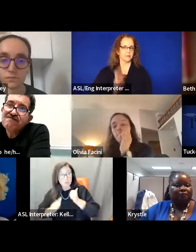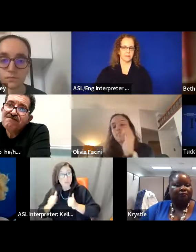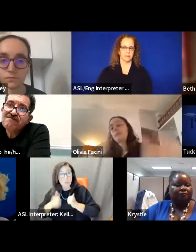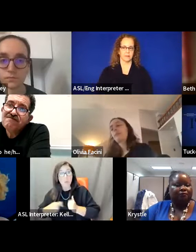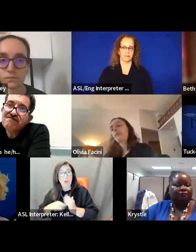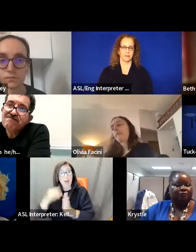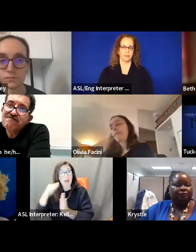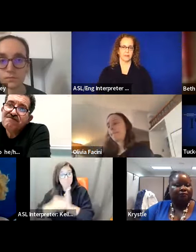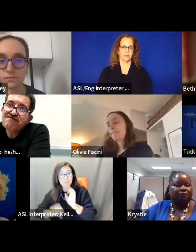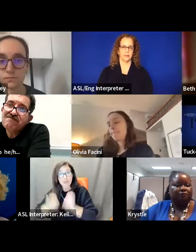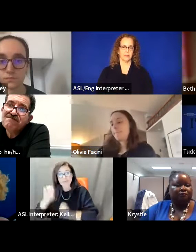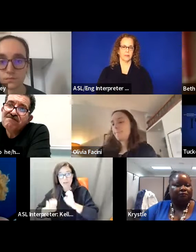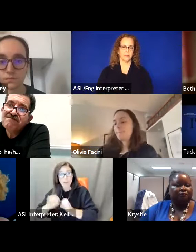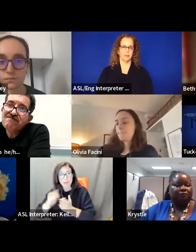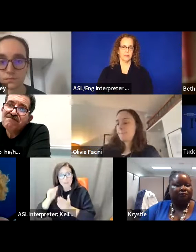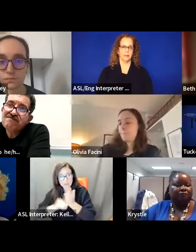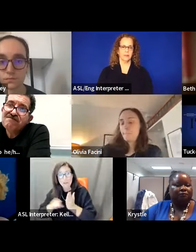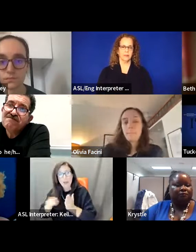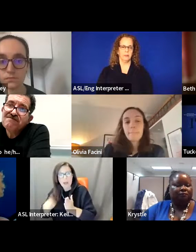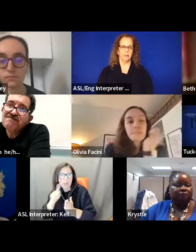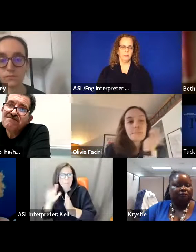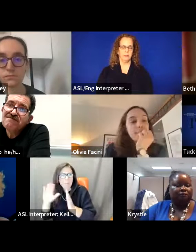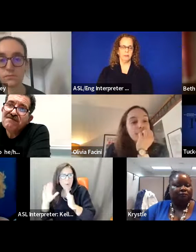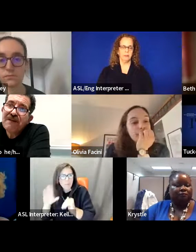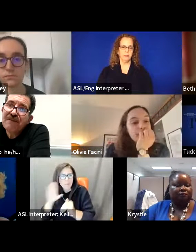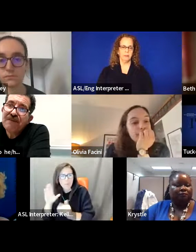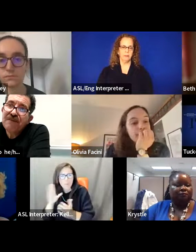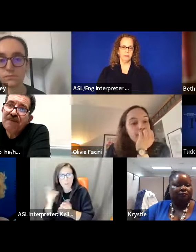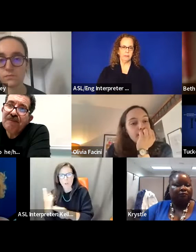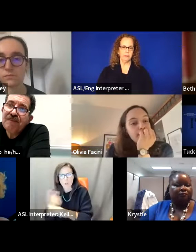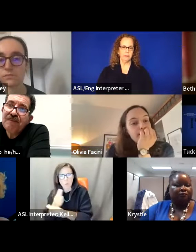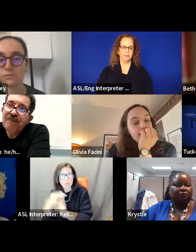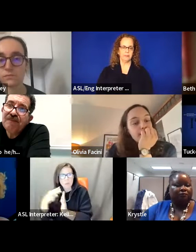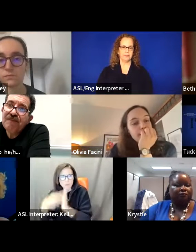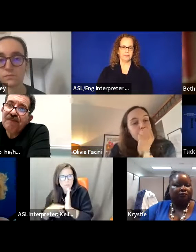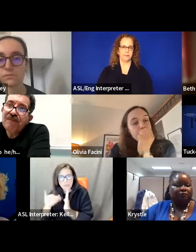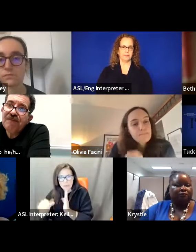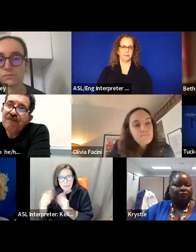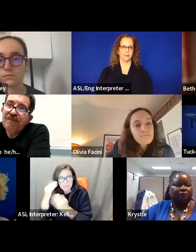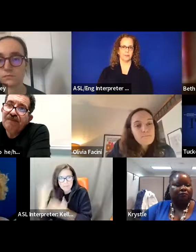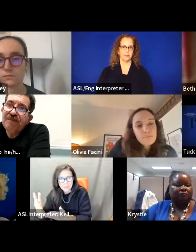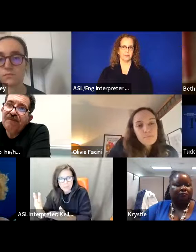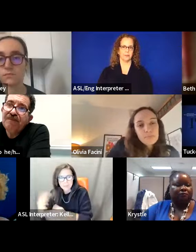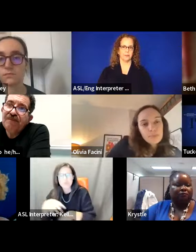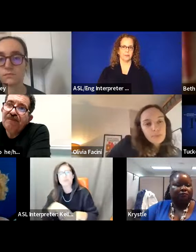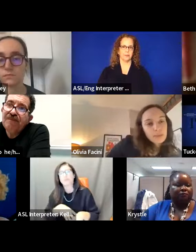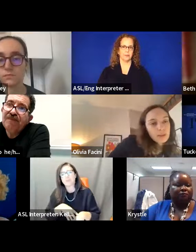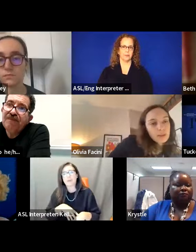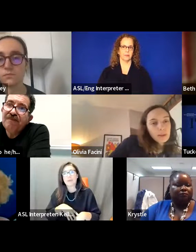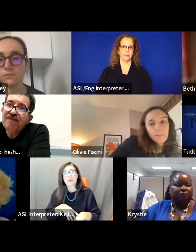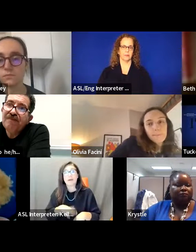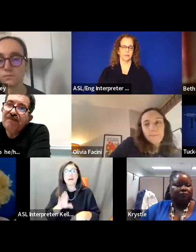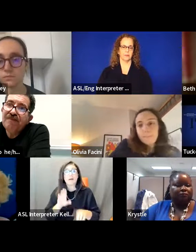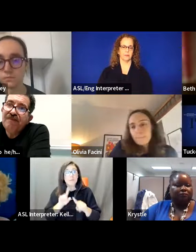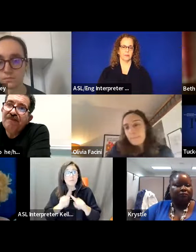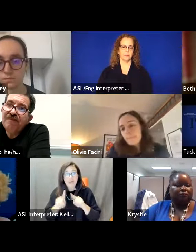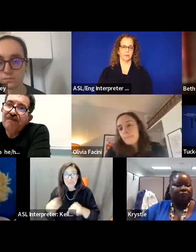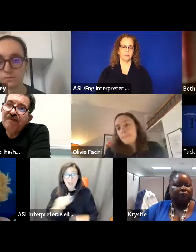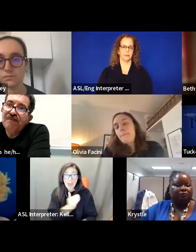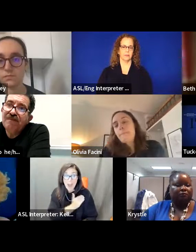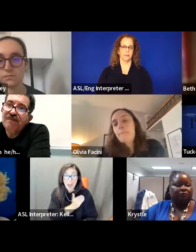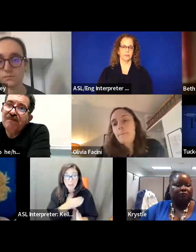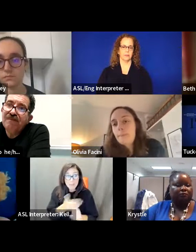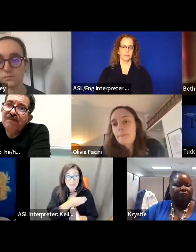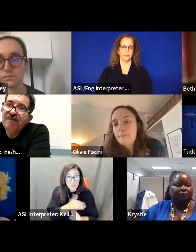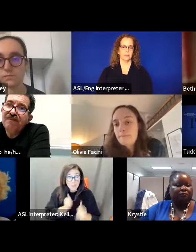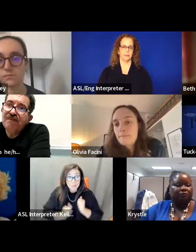problems. I trust venues that have or that post on their website what services are available